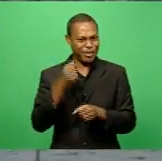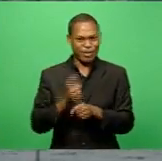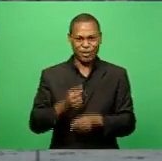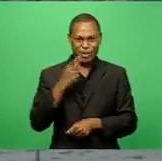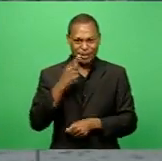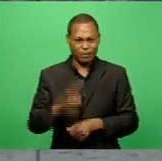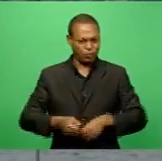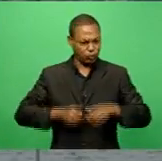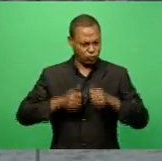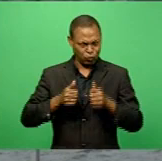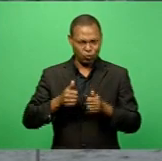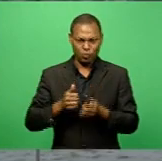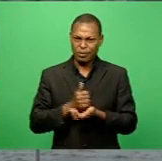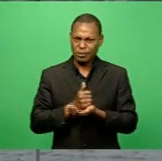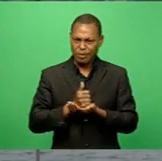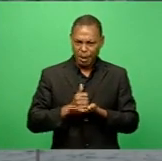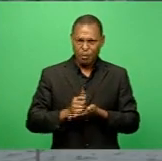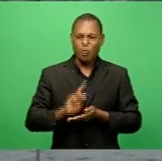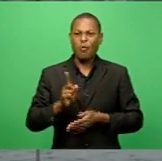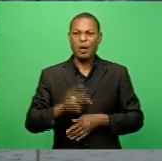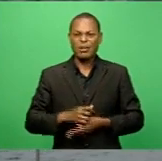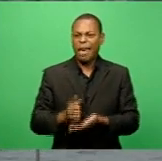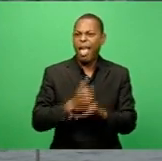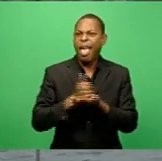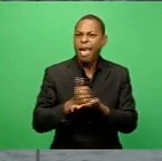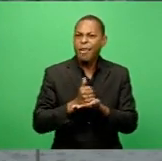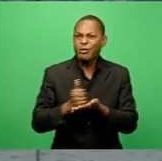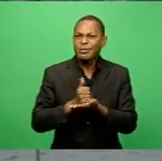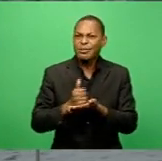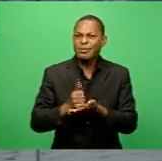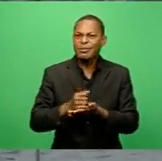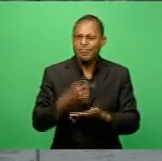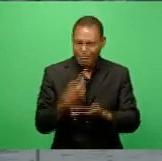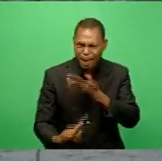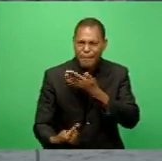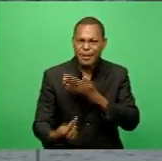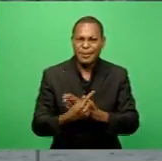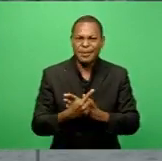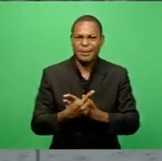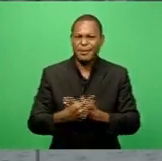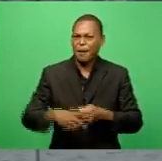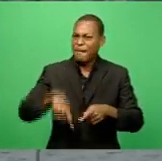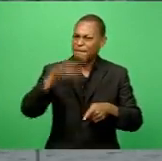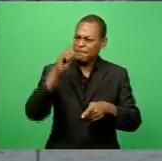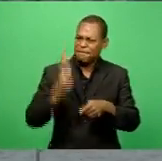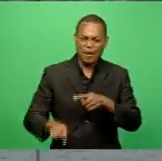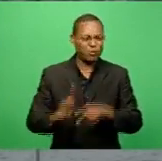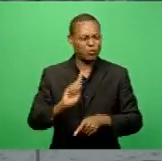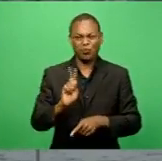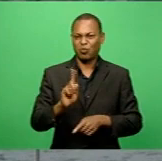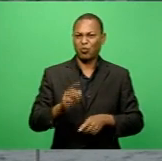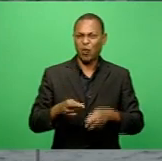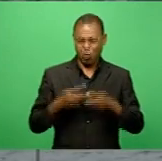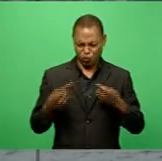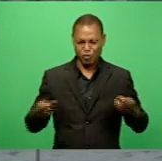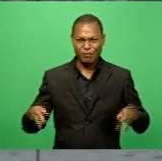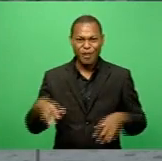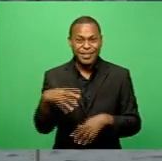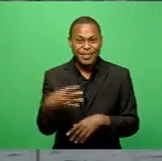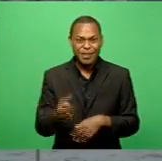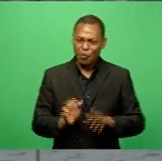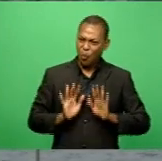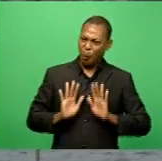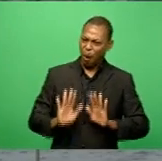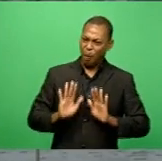Fijians have reacted quickly to rebuild and rehabilitate using whatever resources they have while